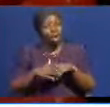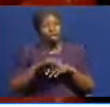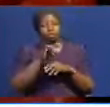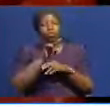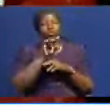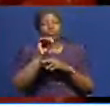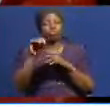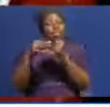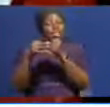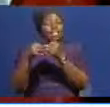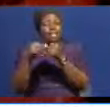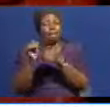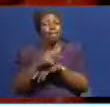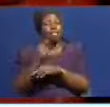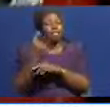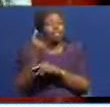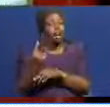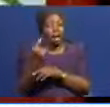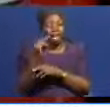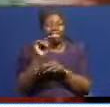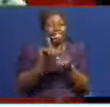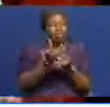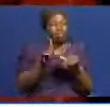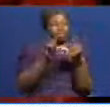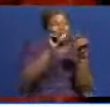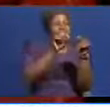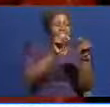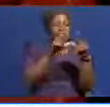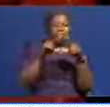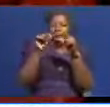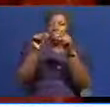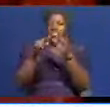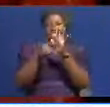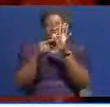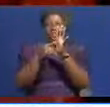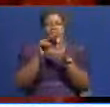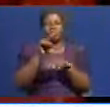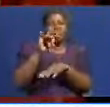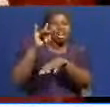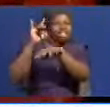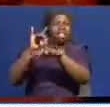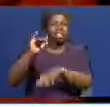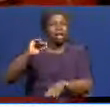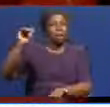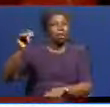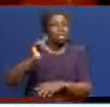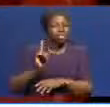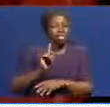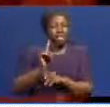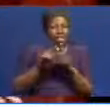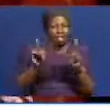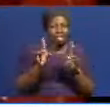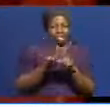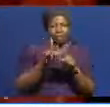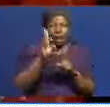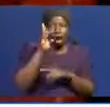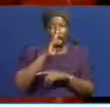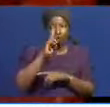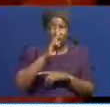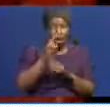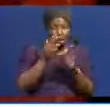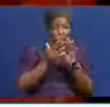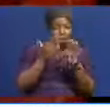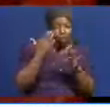such utterances such as Musiguze Mlima, Mr. Speaker. They started as a joke, and before you knew